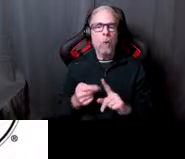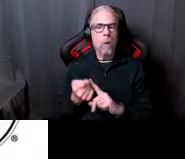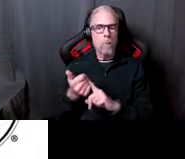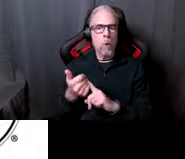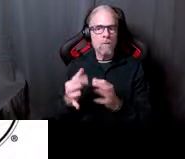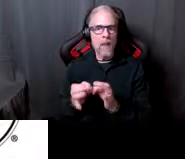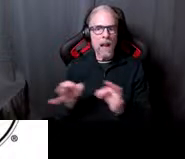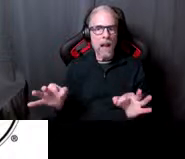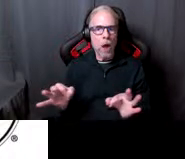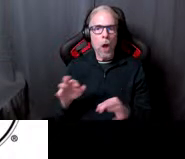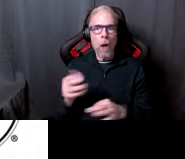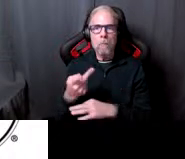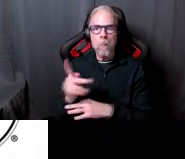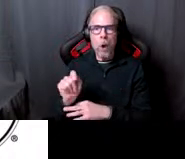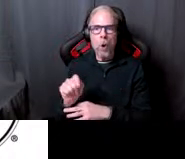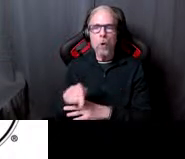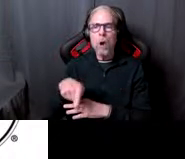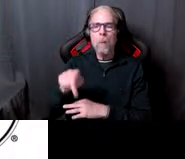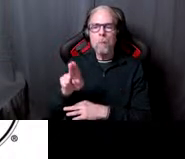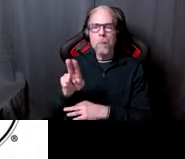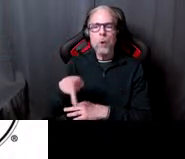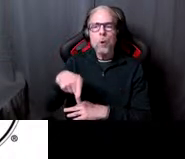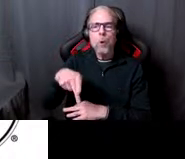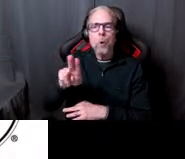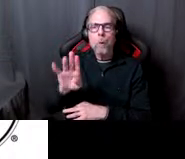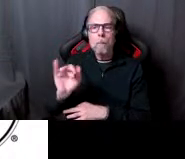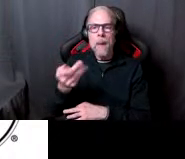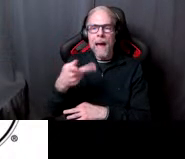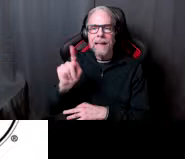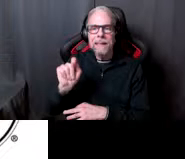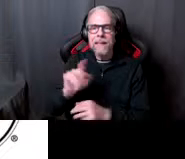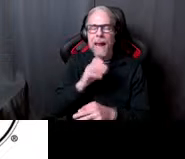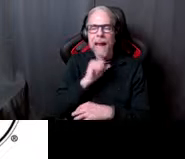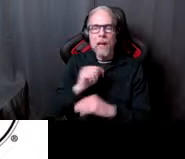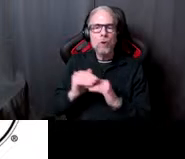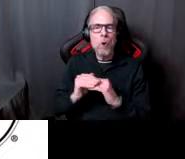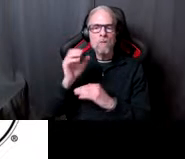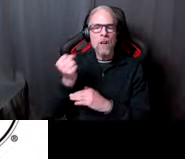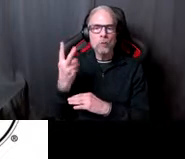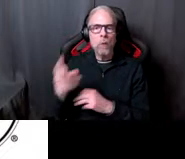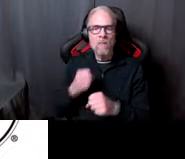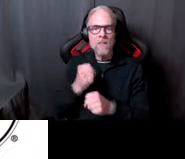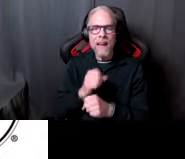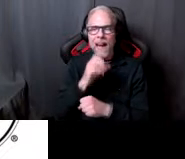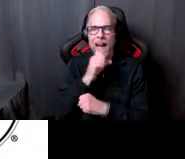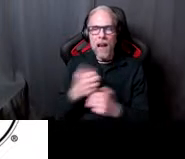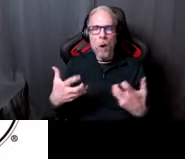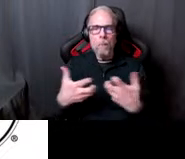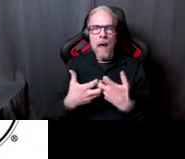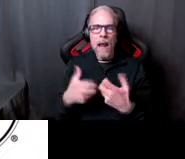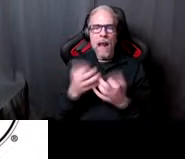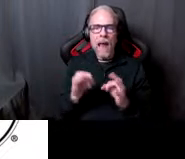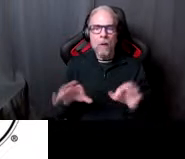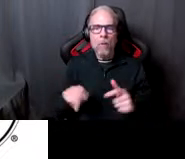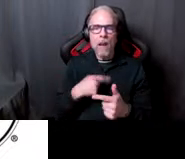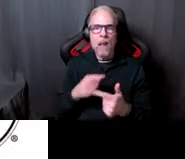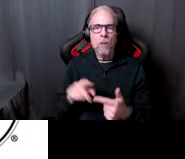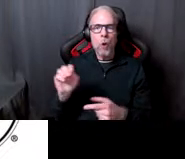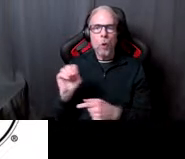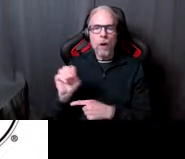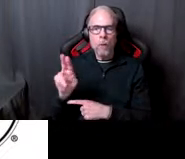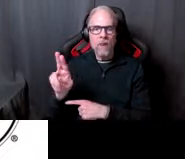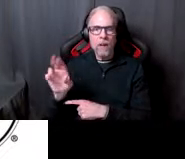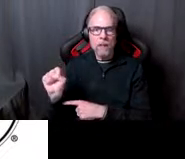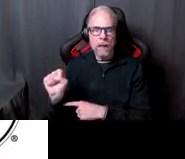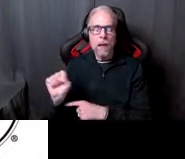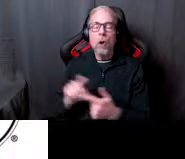of post-pubescent age or over 12 years of age to match the language in the Oregon Revised Statute.